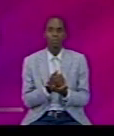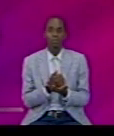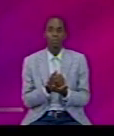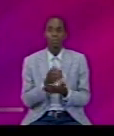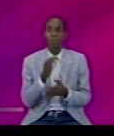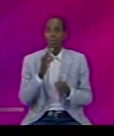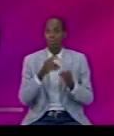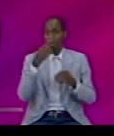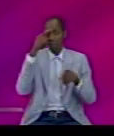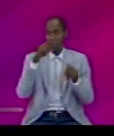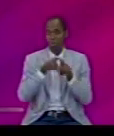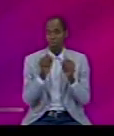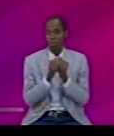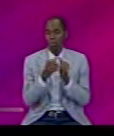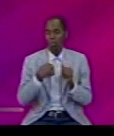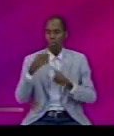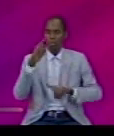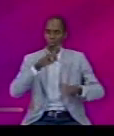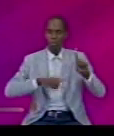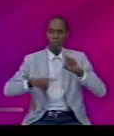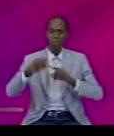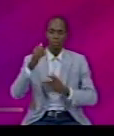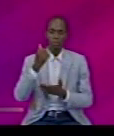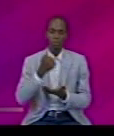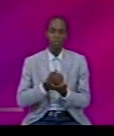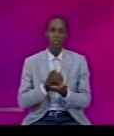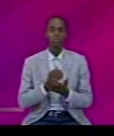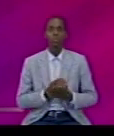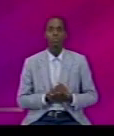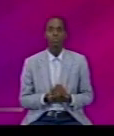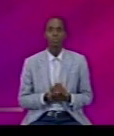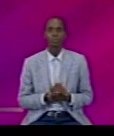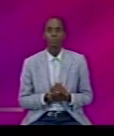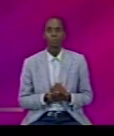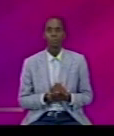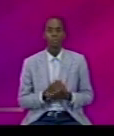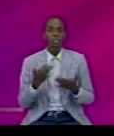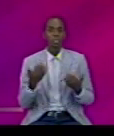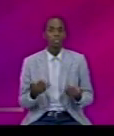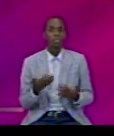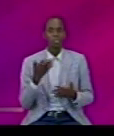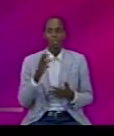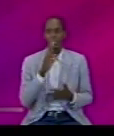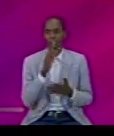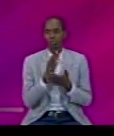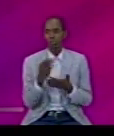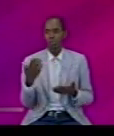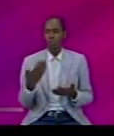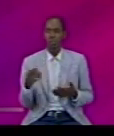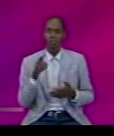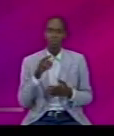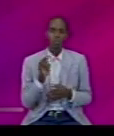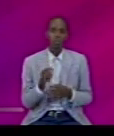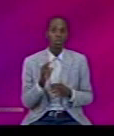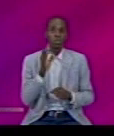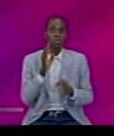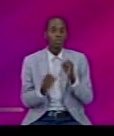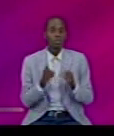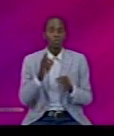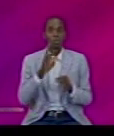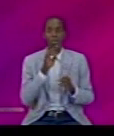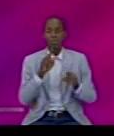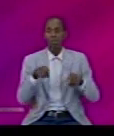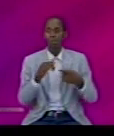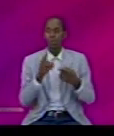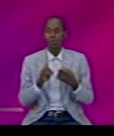you agree with me, say amen. Now there are some things you need if you are going to be a